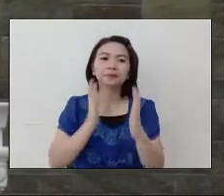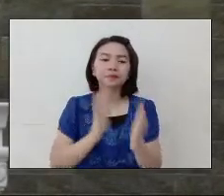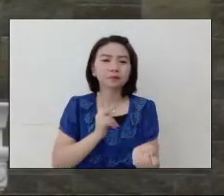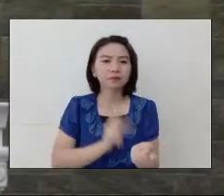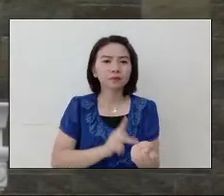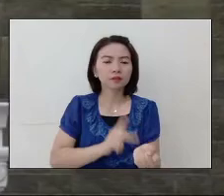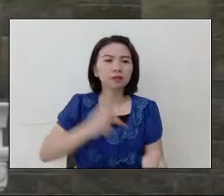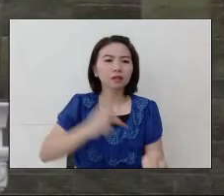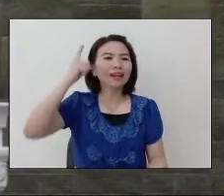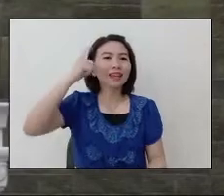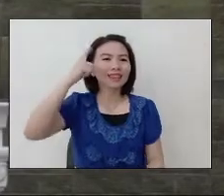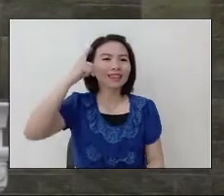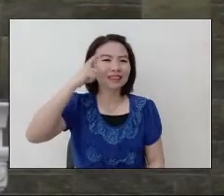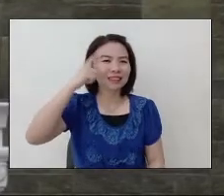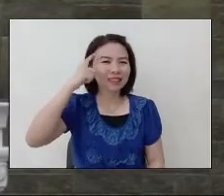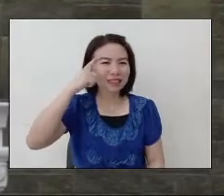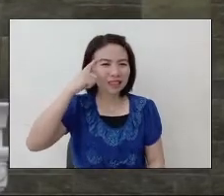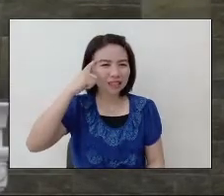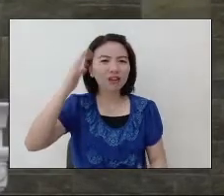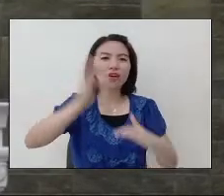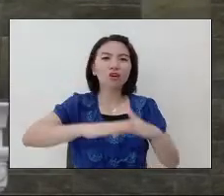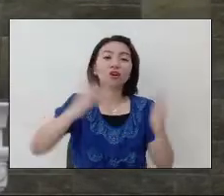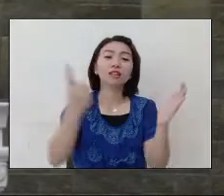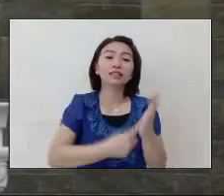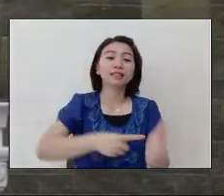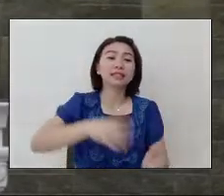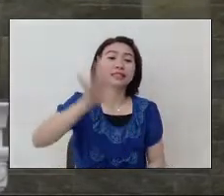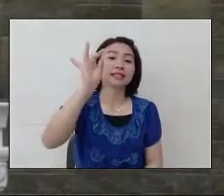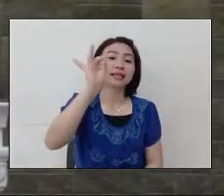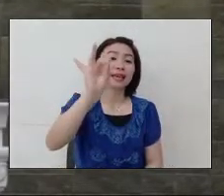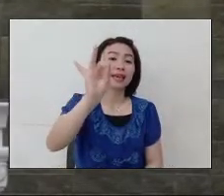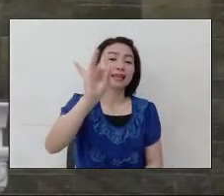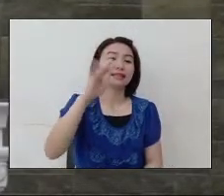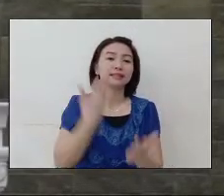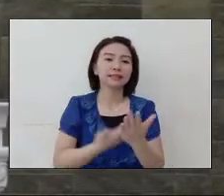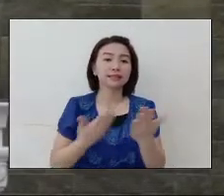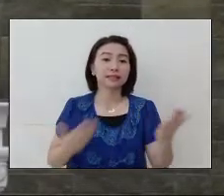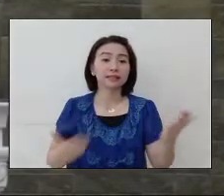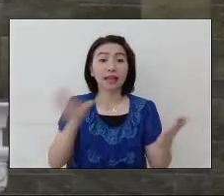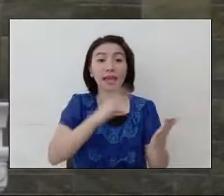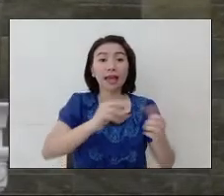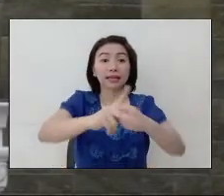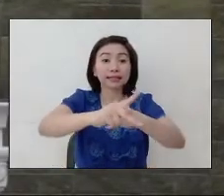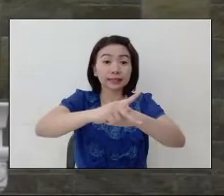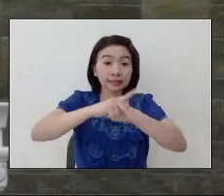what? Super 8. And what? Keep doing it.